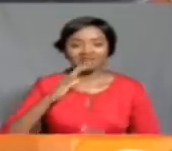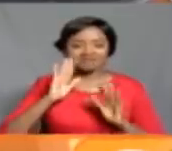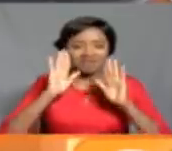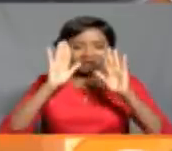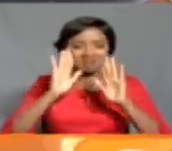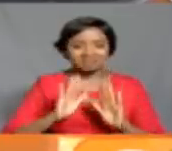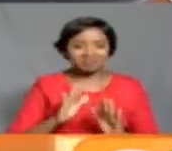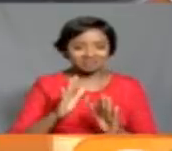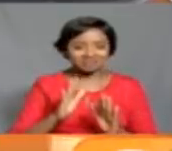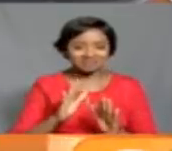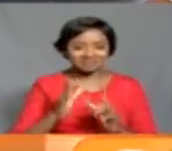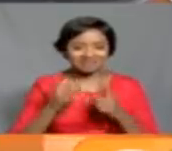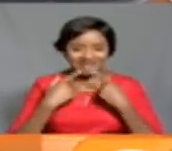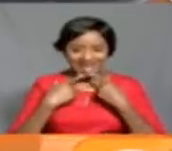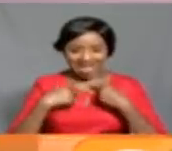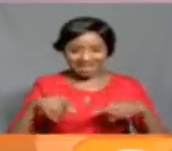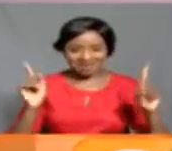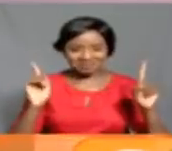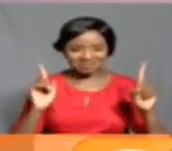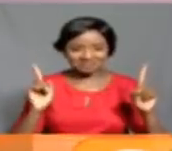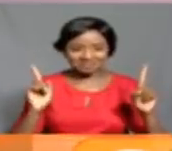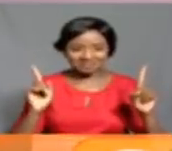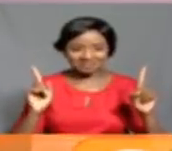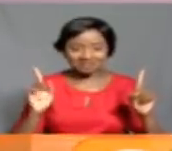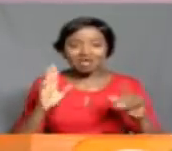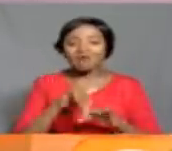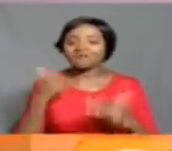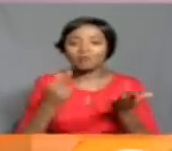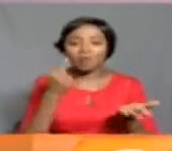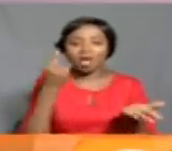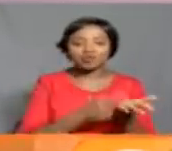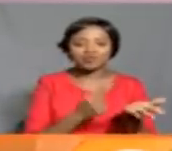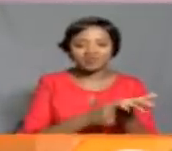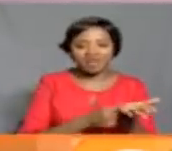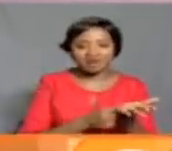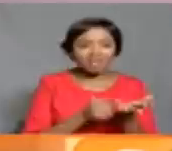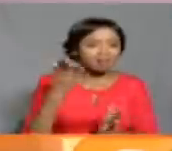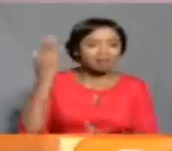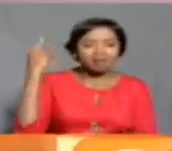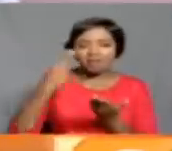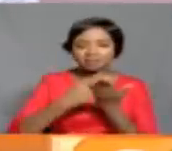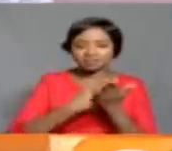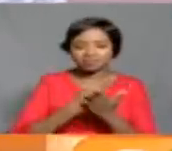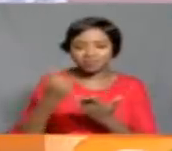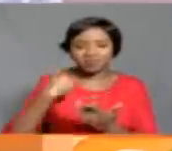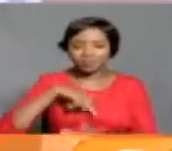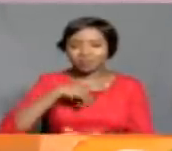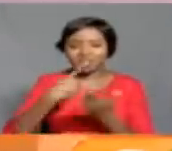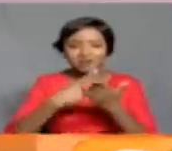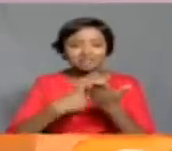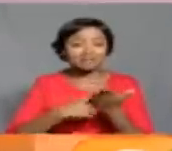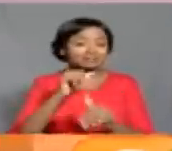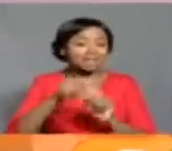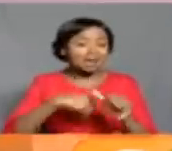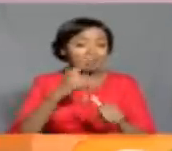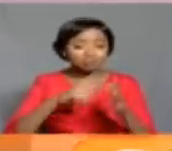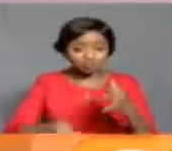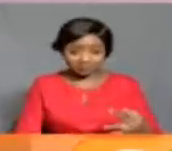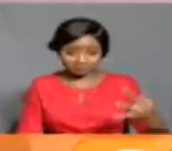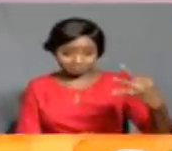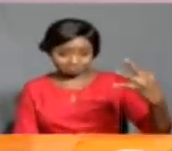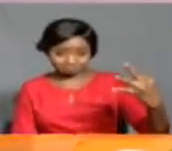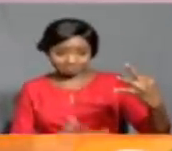African elections. No. From Uganda. Last week, we actually were speaking about these three people